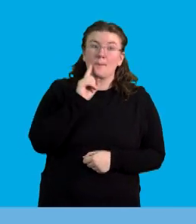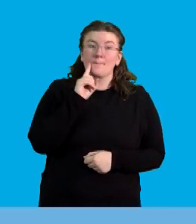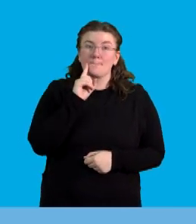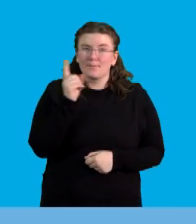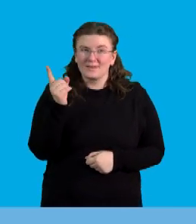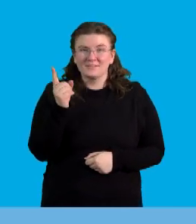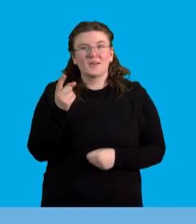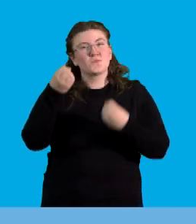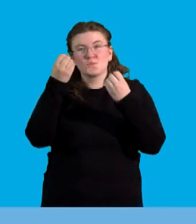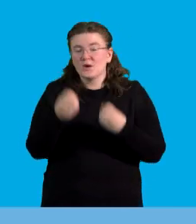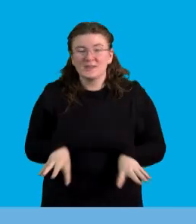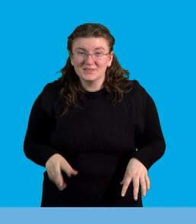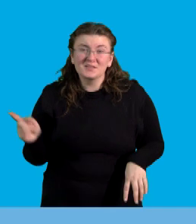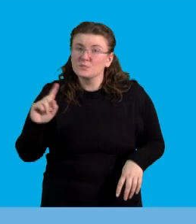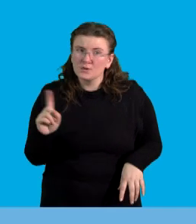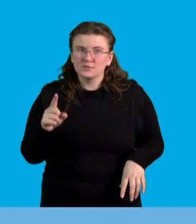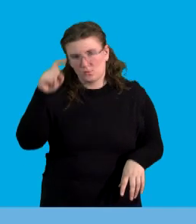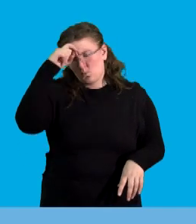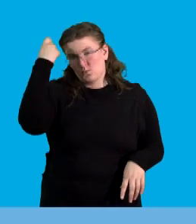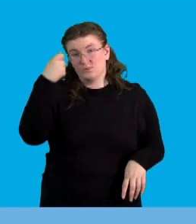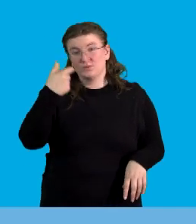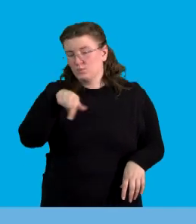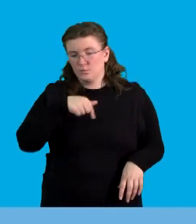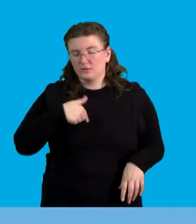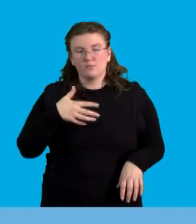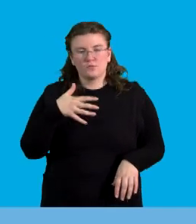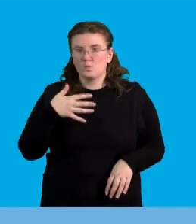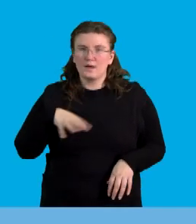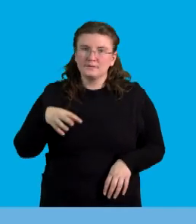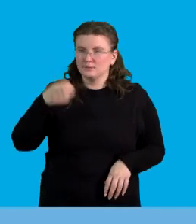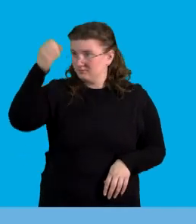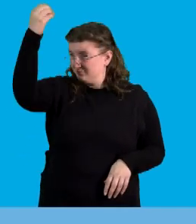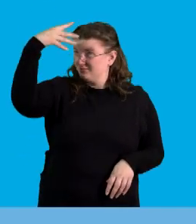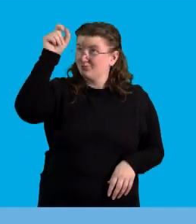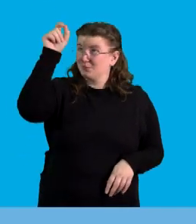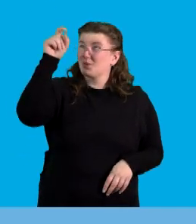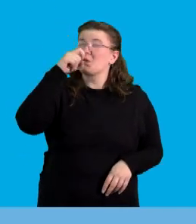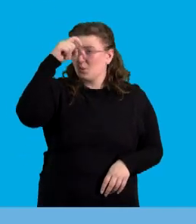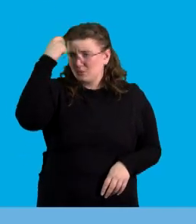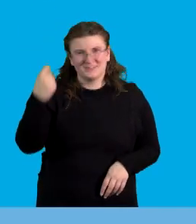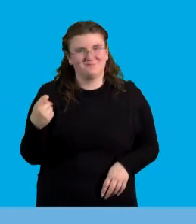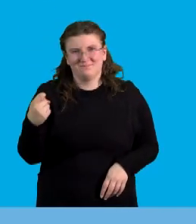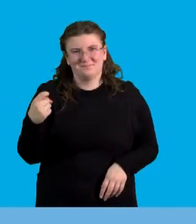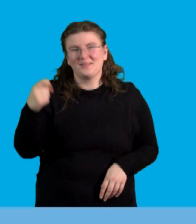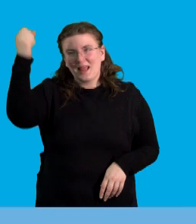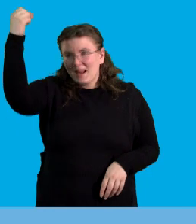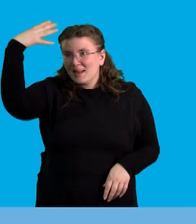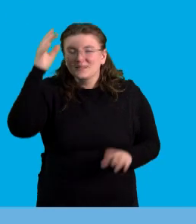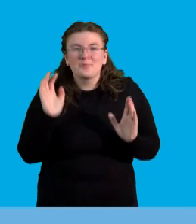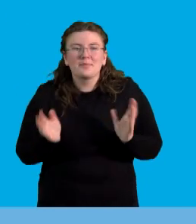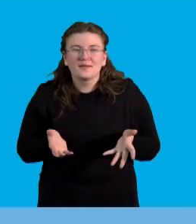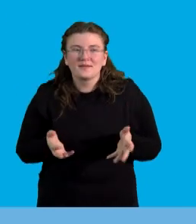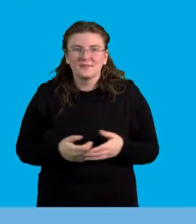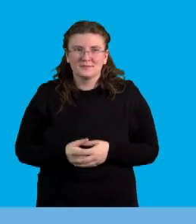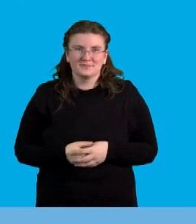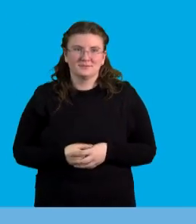wasted energy is the heat, because we are not looking for the heat from that particular light bulb. All we are looking for is the light.